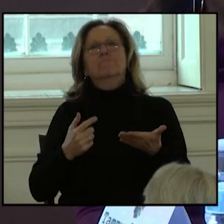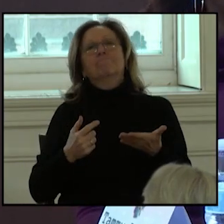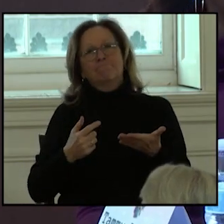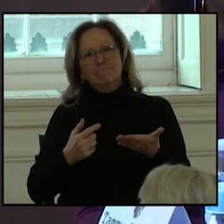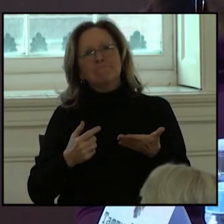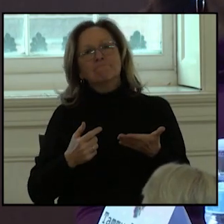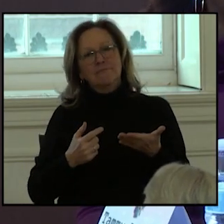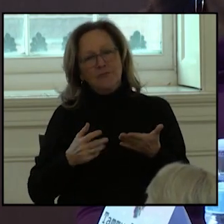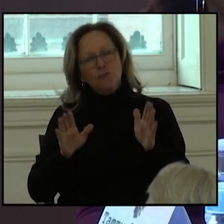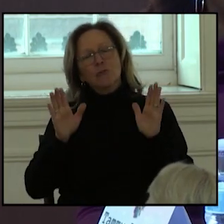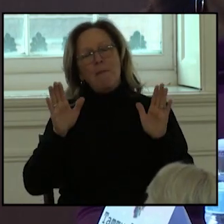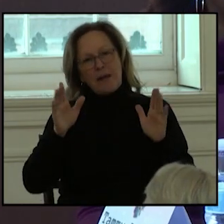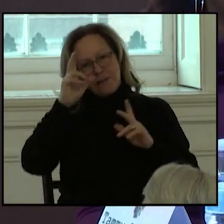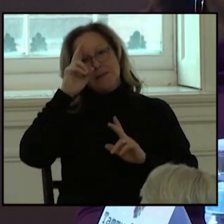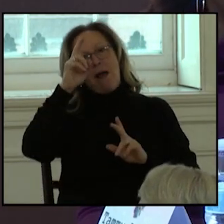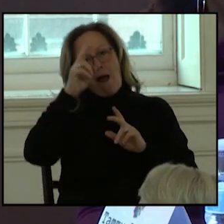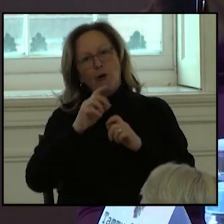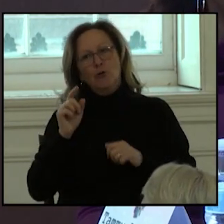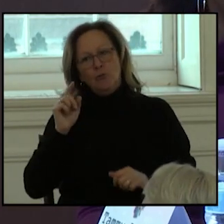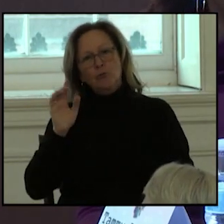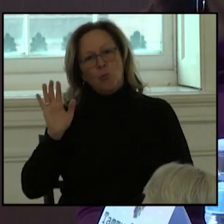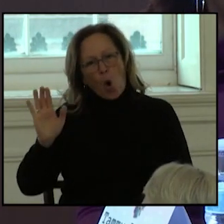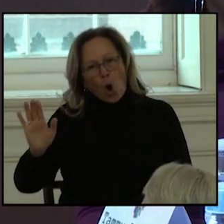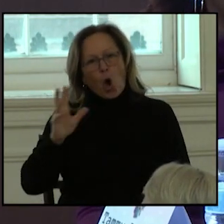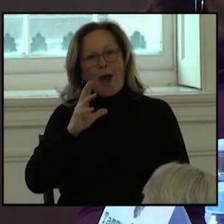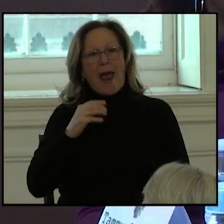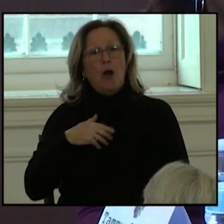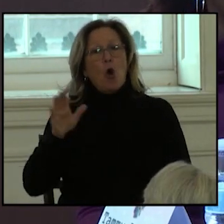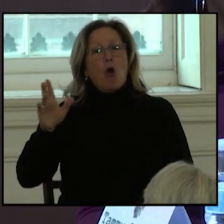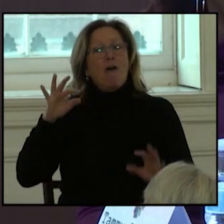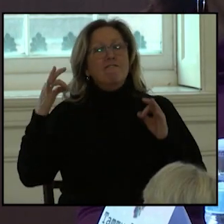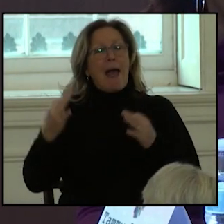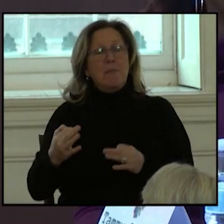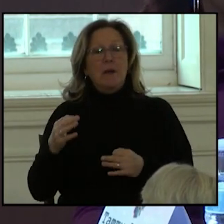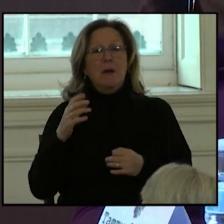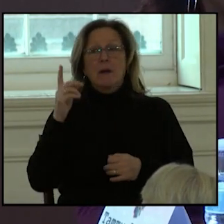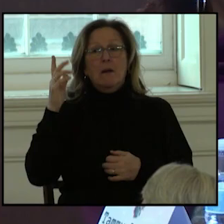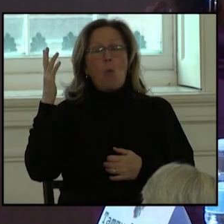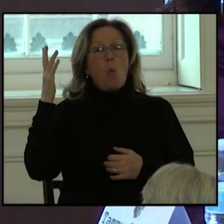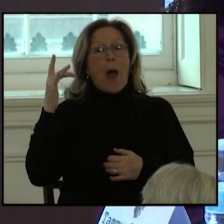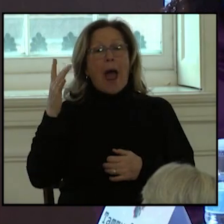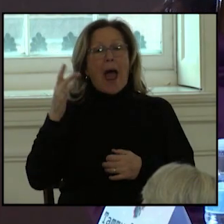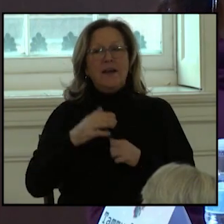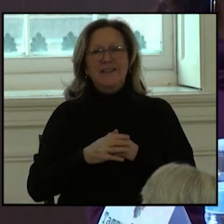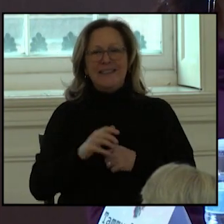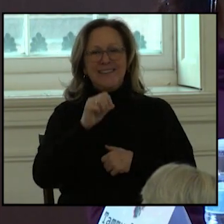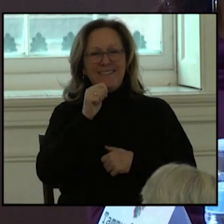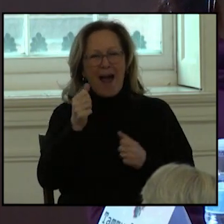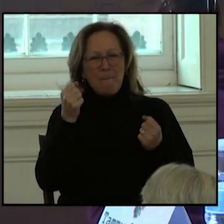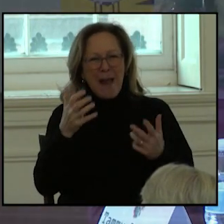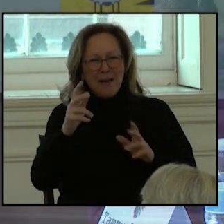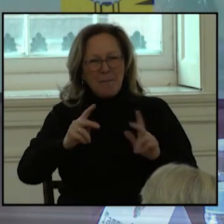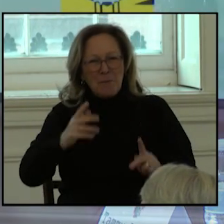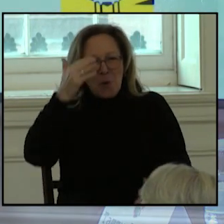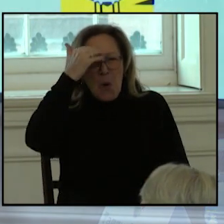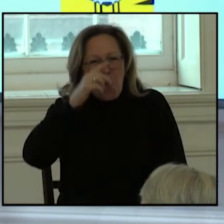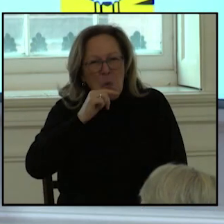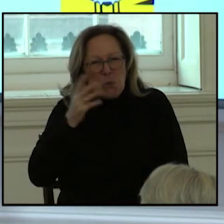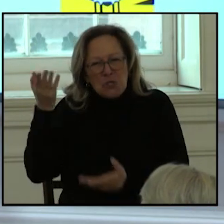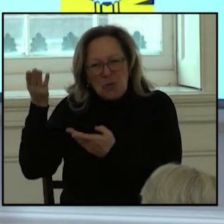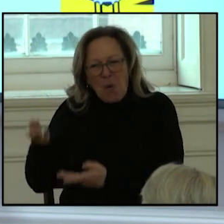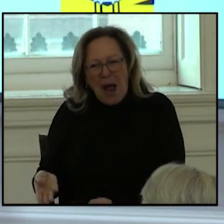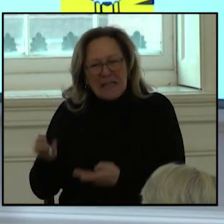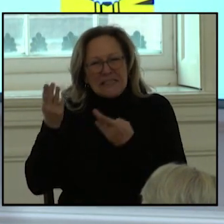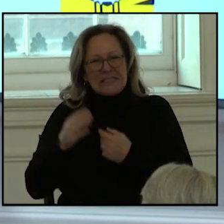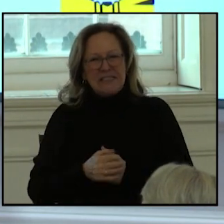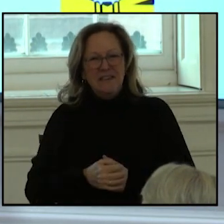honor to her and to her family, because the reality is that not many people know who she is.